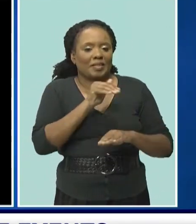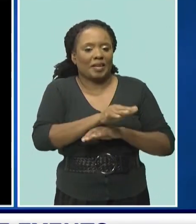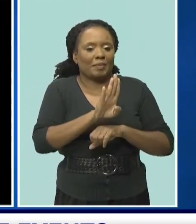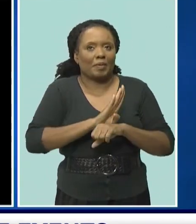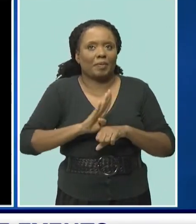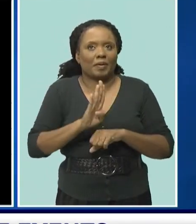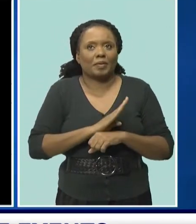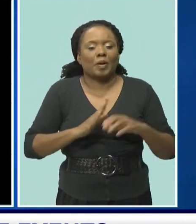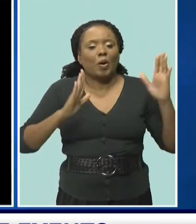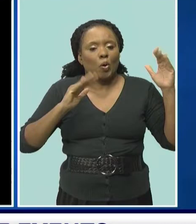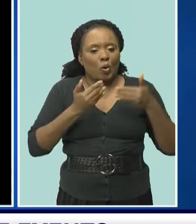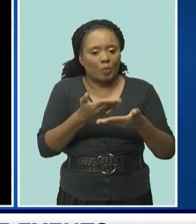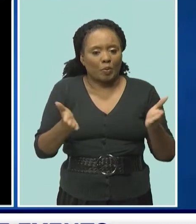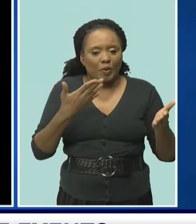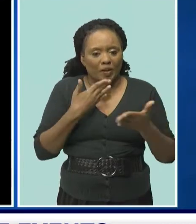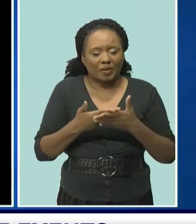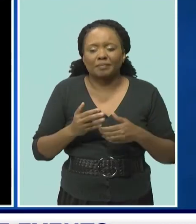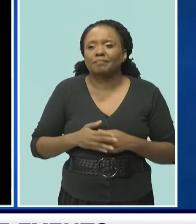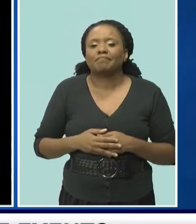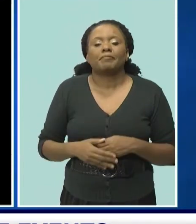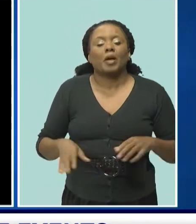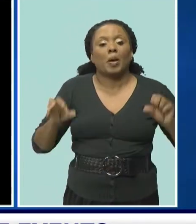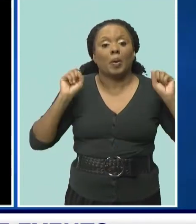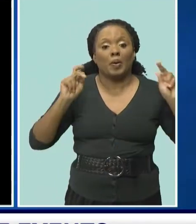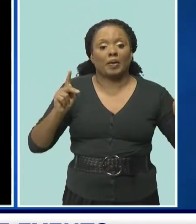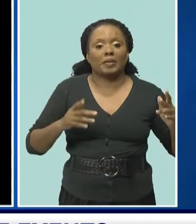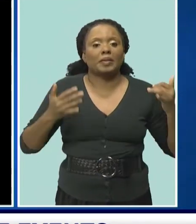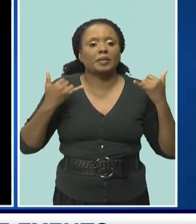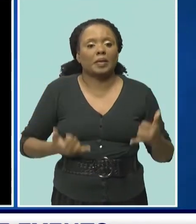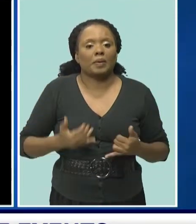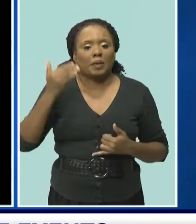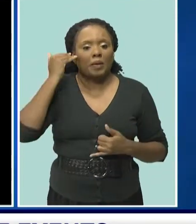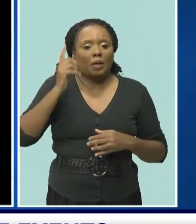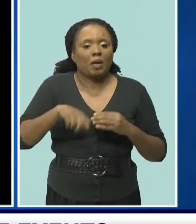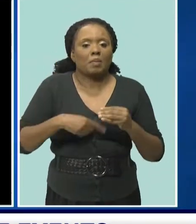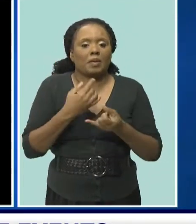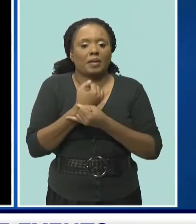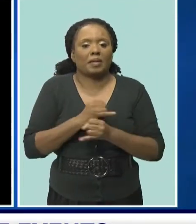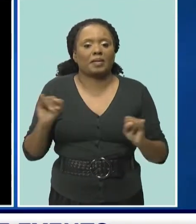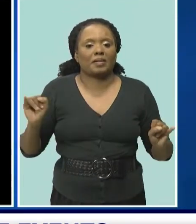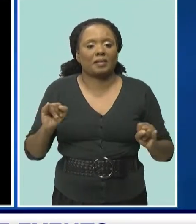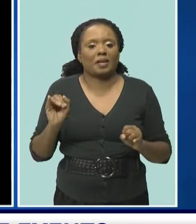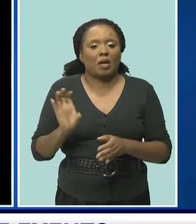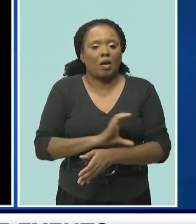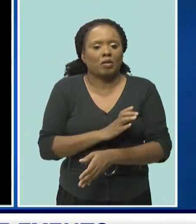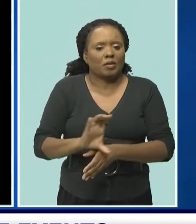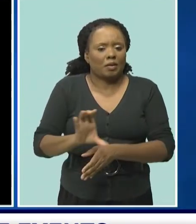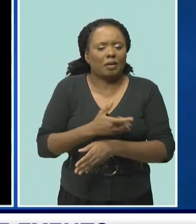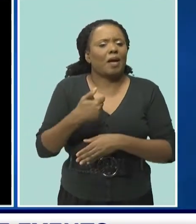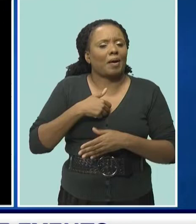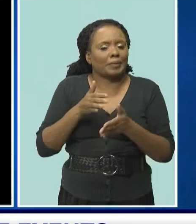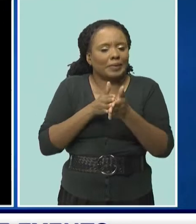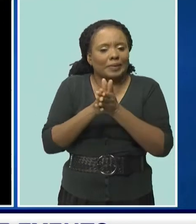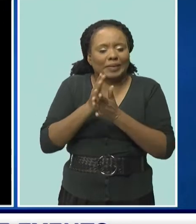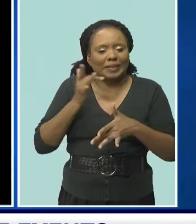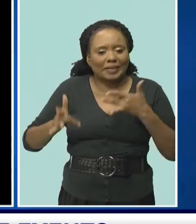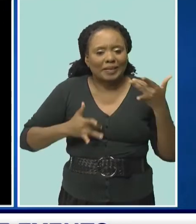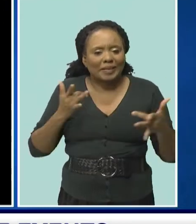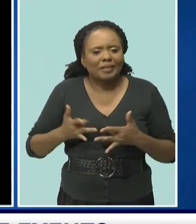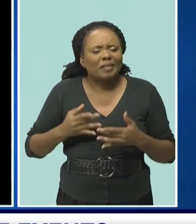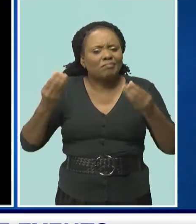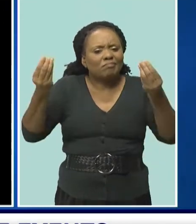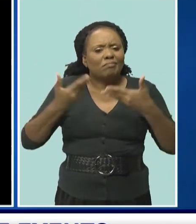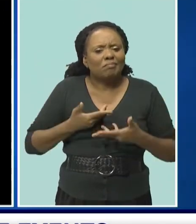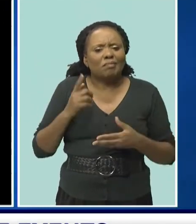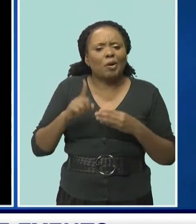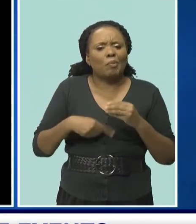Hope everyone is well. Yep, good night. Now I know about the Independence Concert, which I'm personally excited about, and a number of other events. Can you bring us up to date